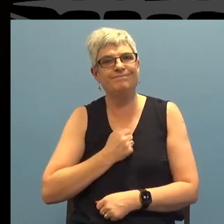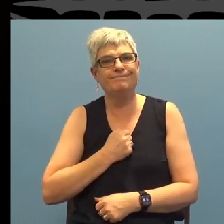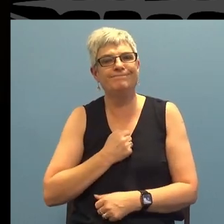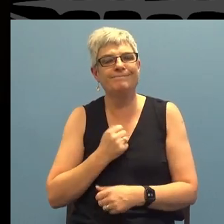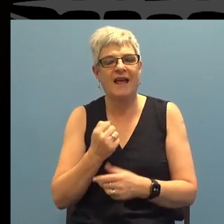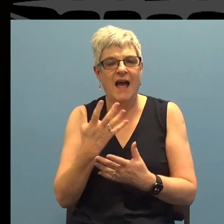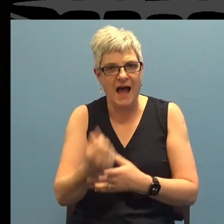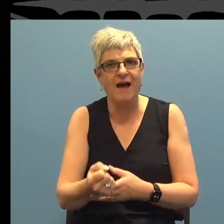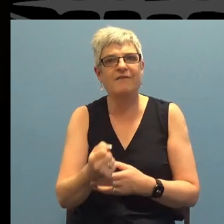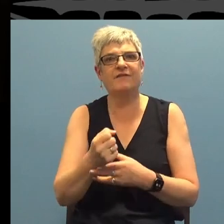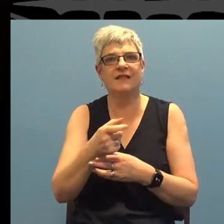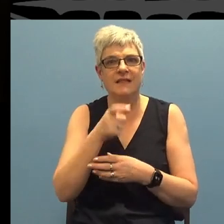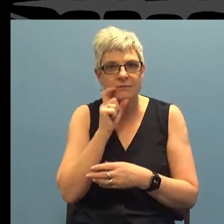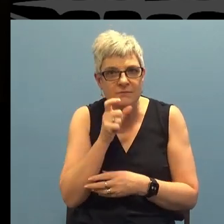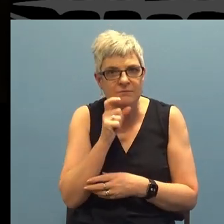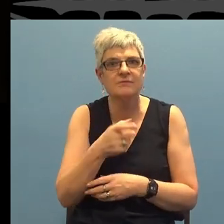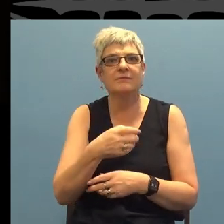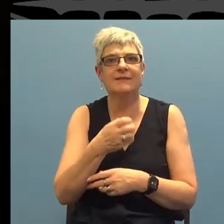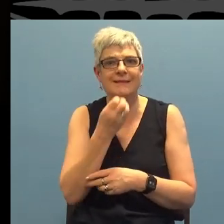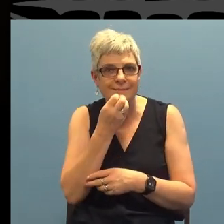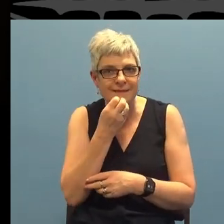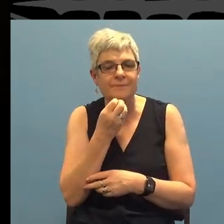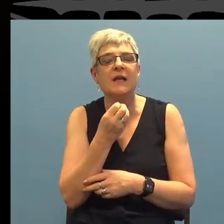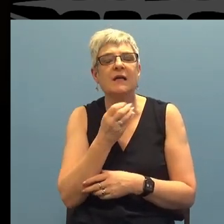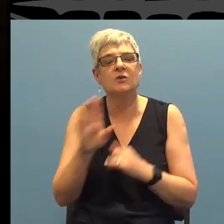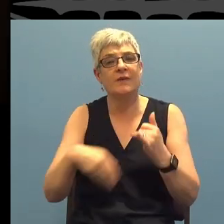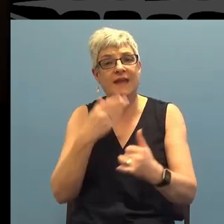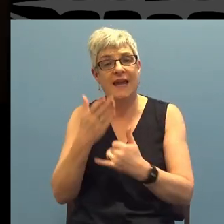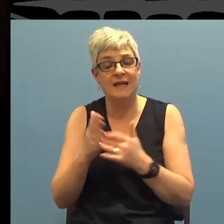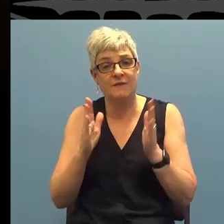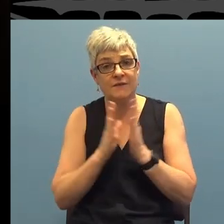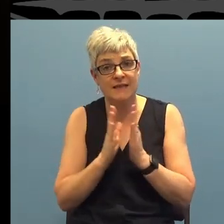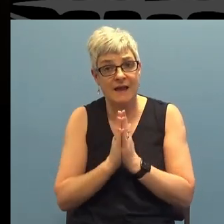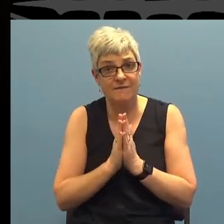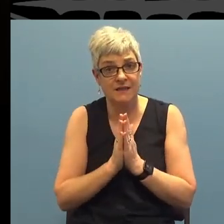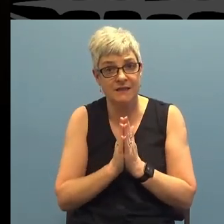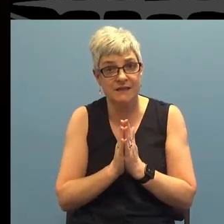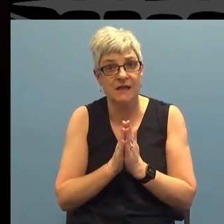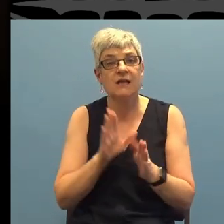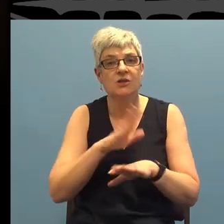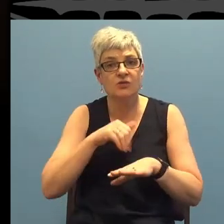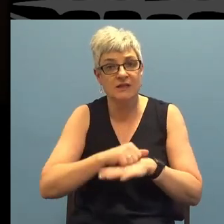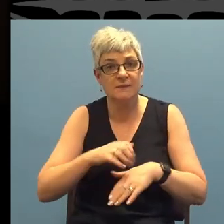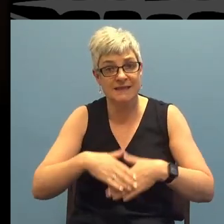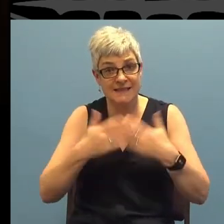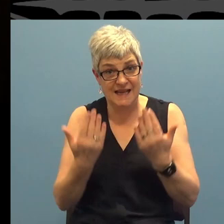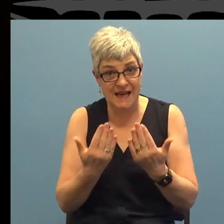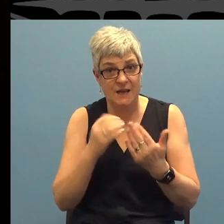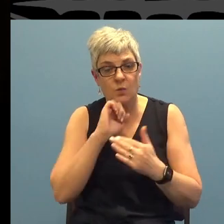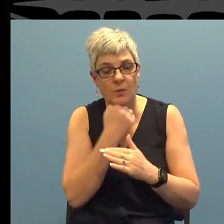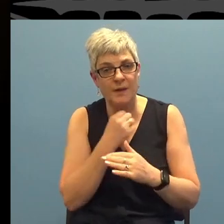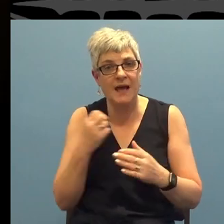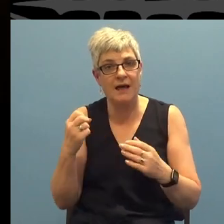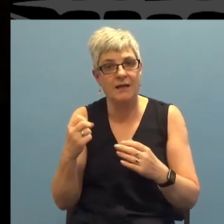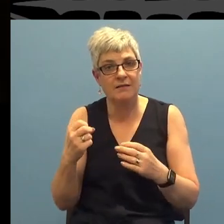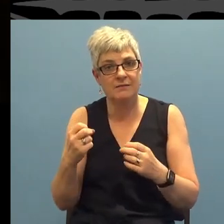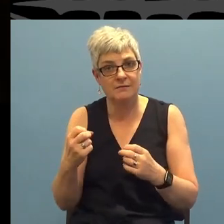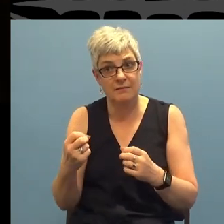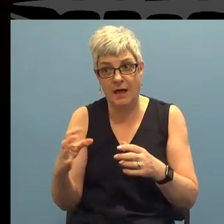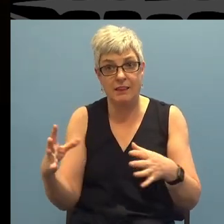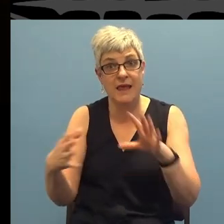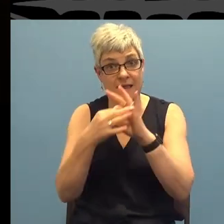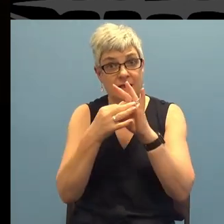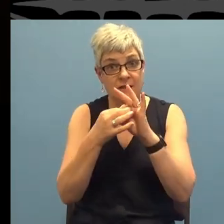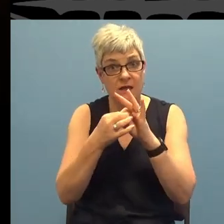after the service on Christmas Day, there'll be a link to join us on Zoom where you can come and meet whoever else